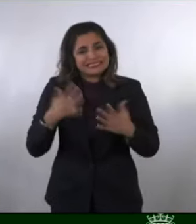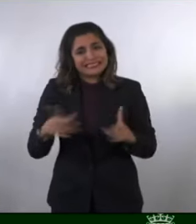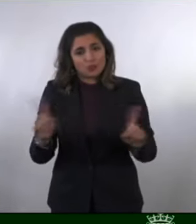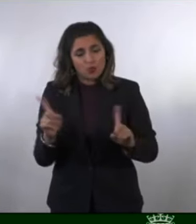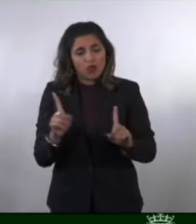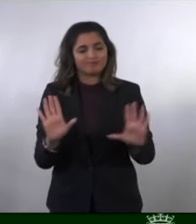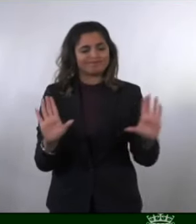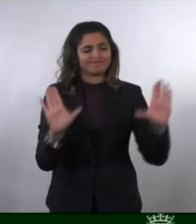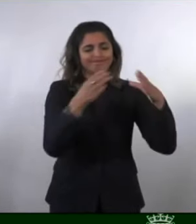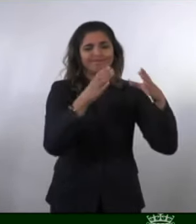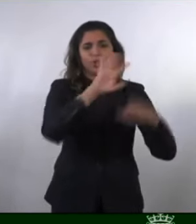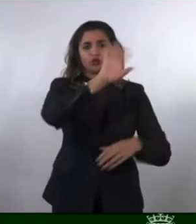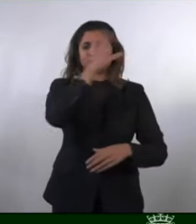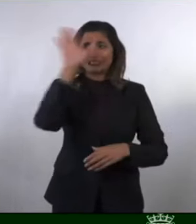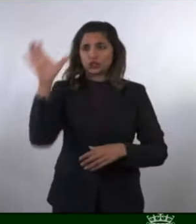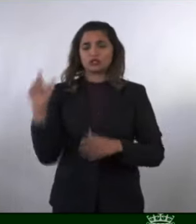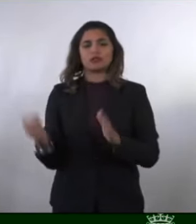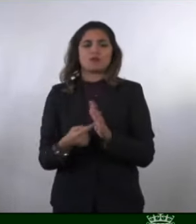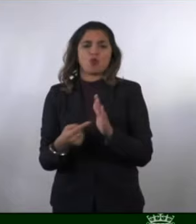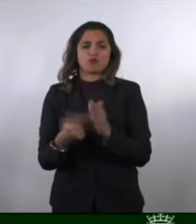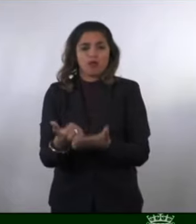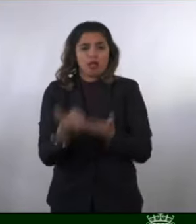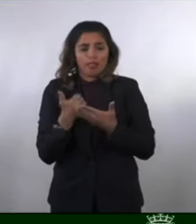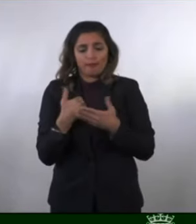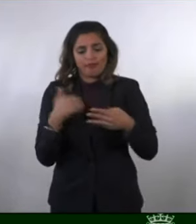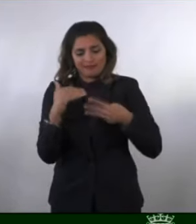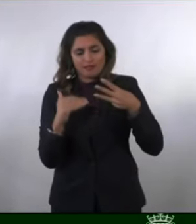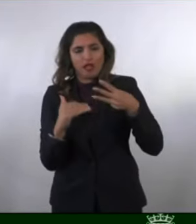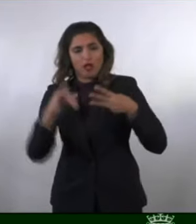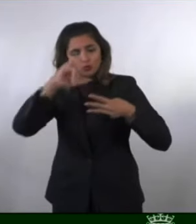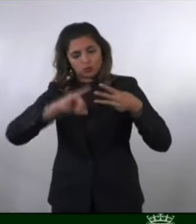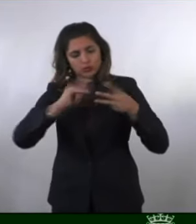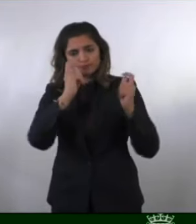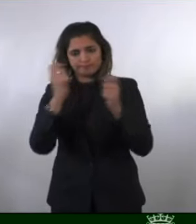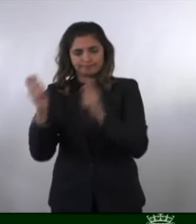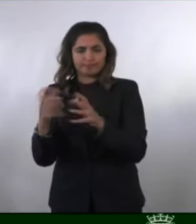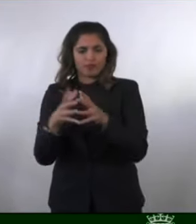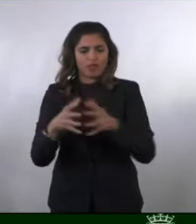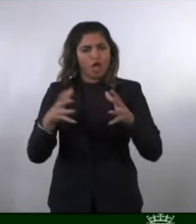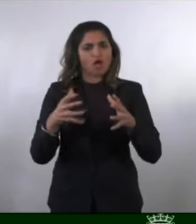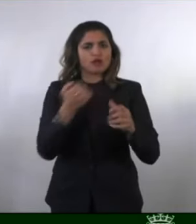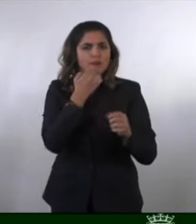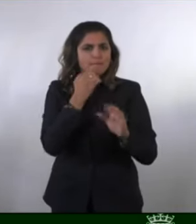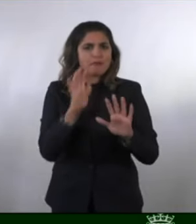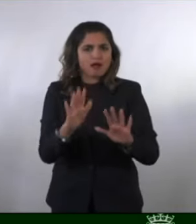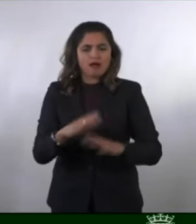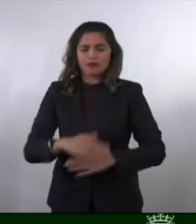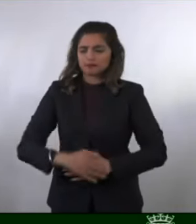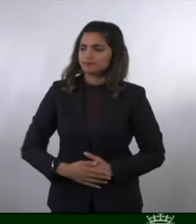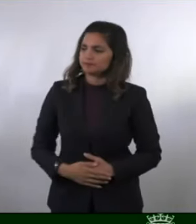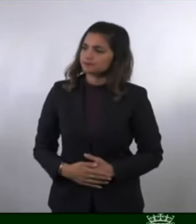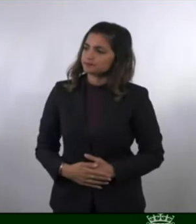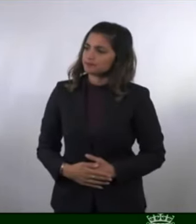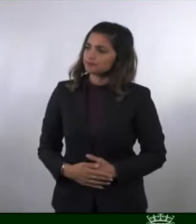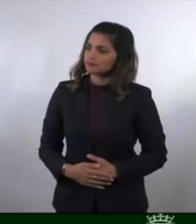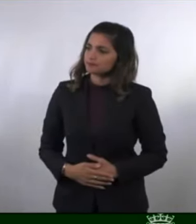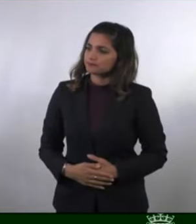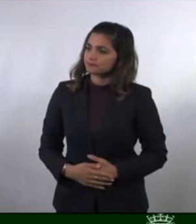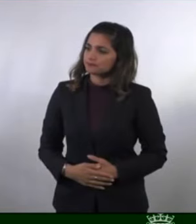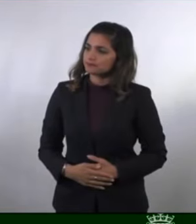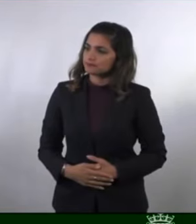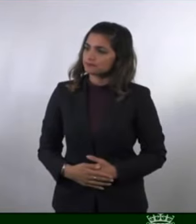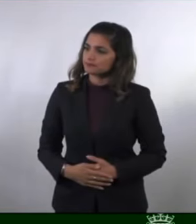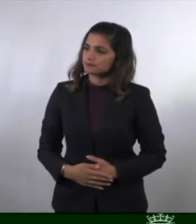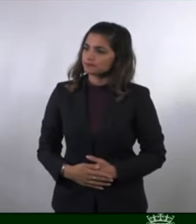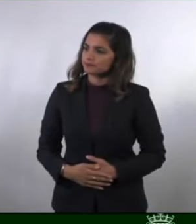constitute the tiers that are sensible and large enough. Right, let's head up to Scotland with the SNP